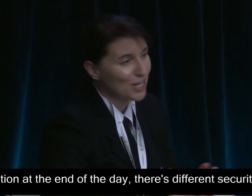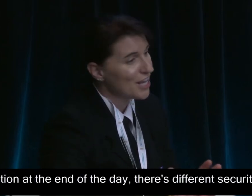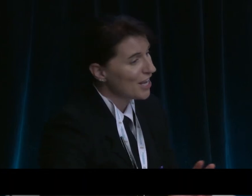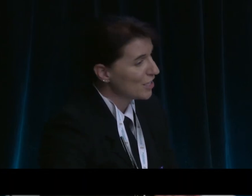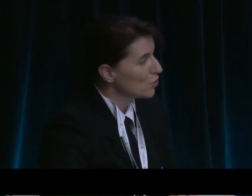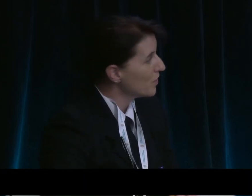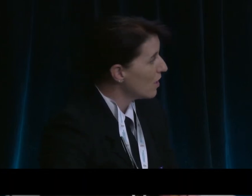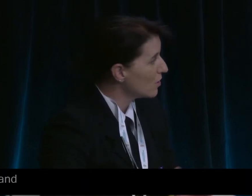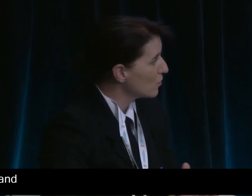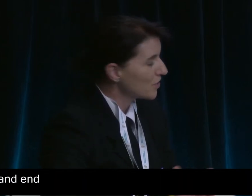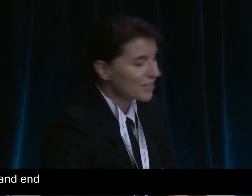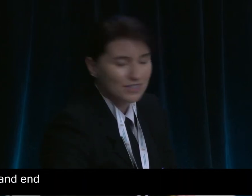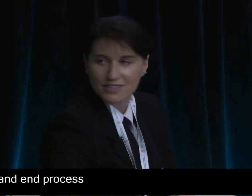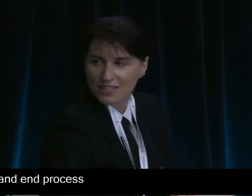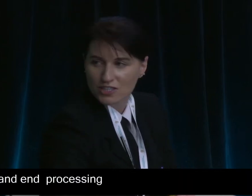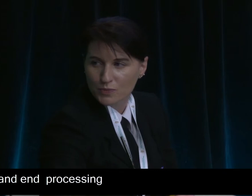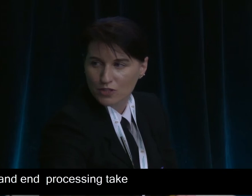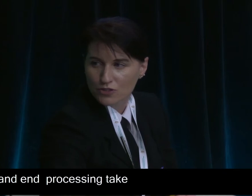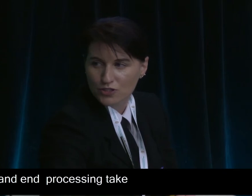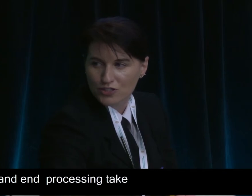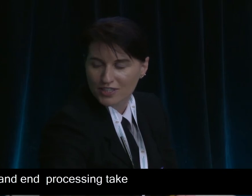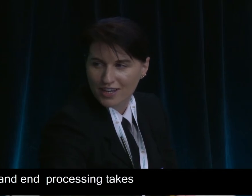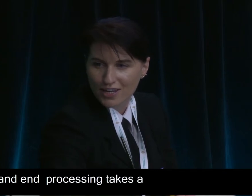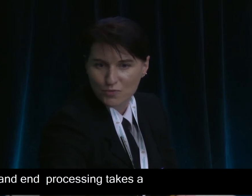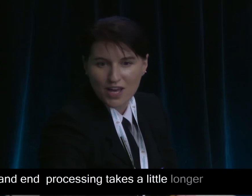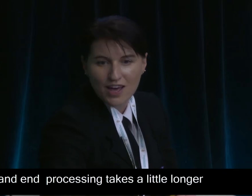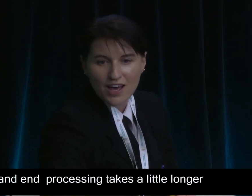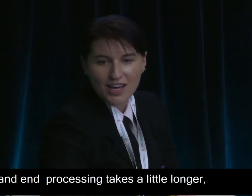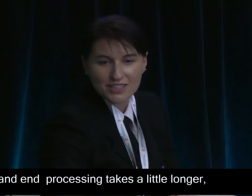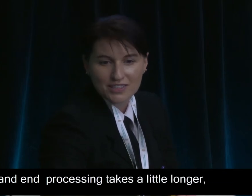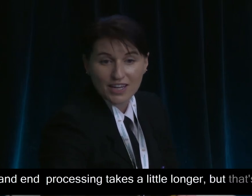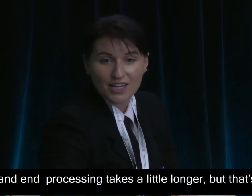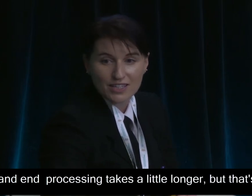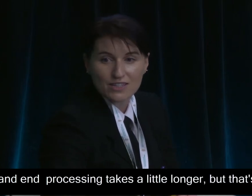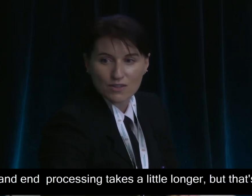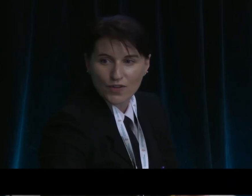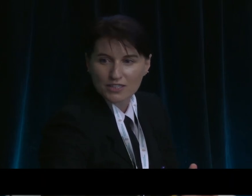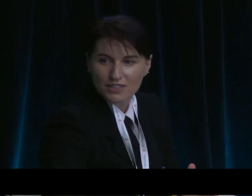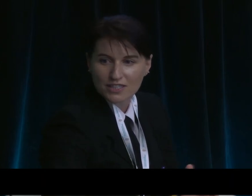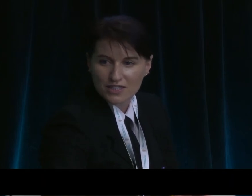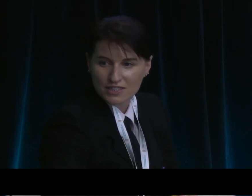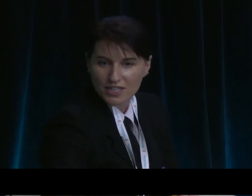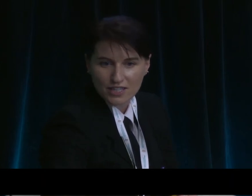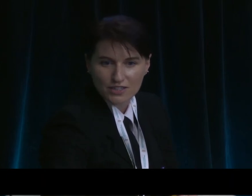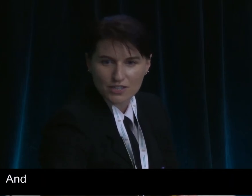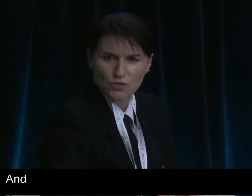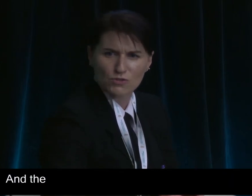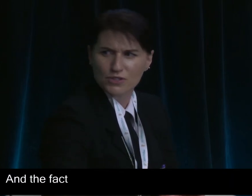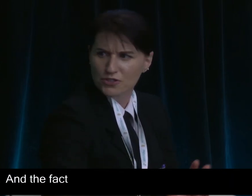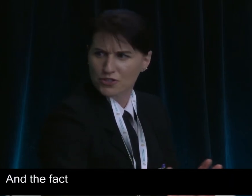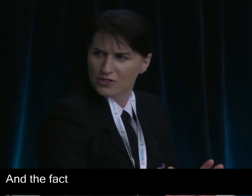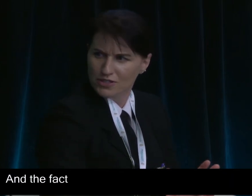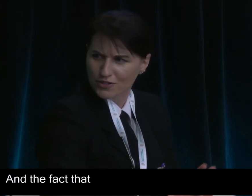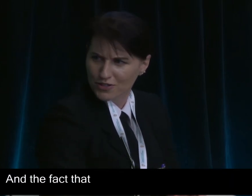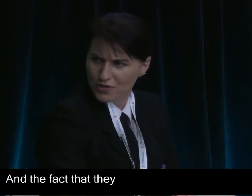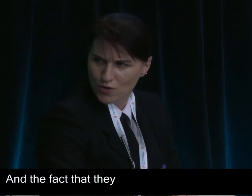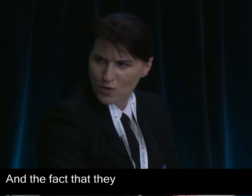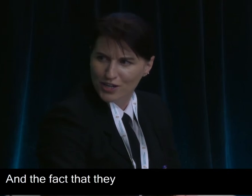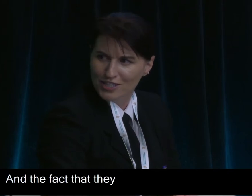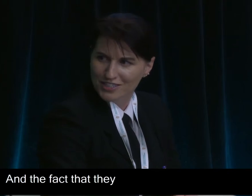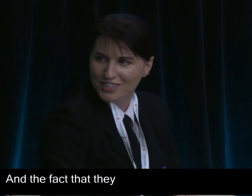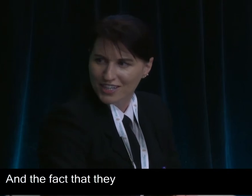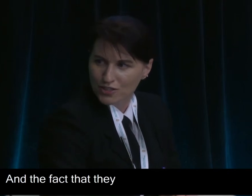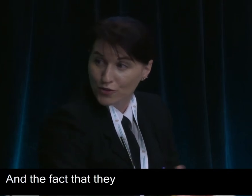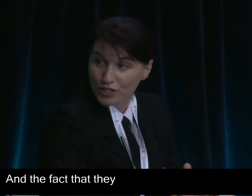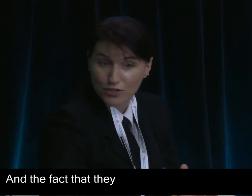takes a little a little bit longer but that's that's to be understood um and uh the fact that they say like that oh you're